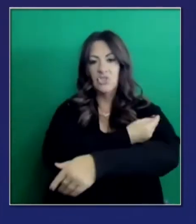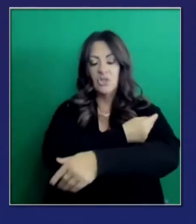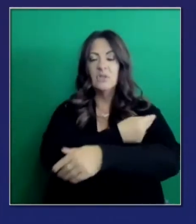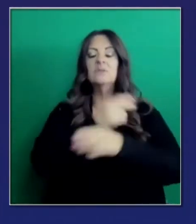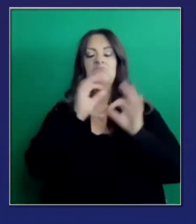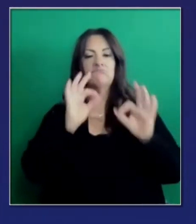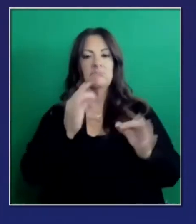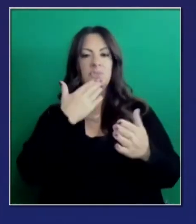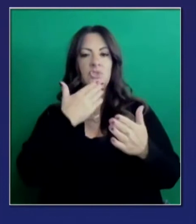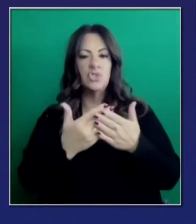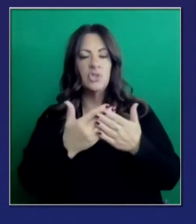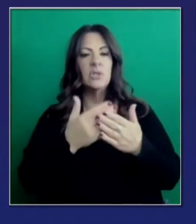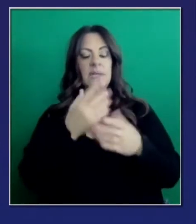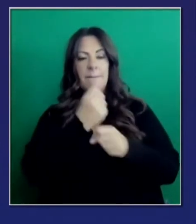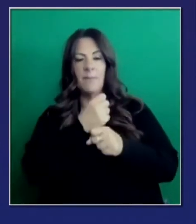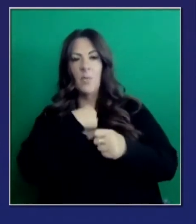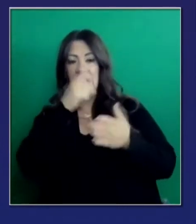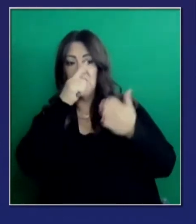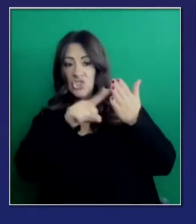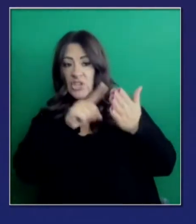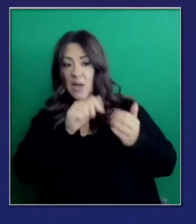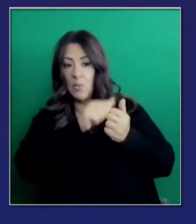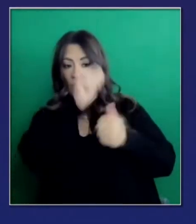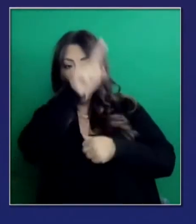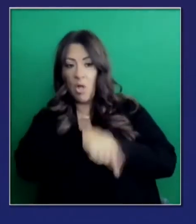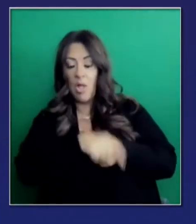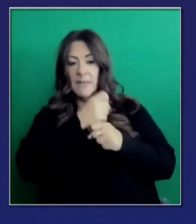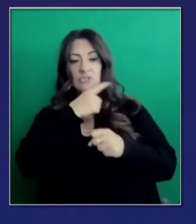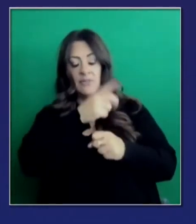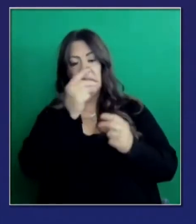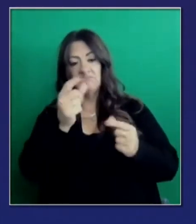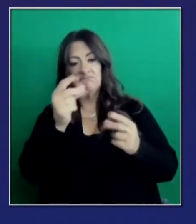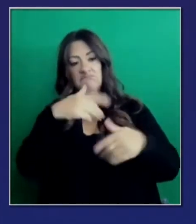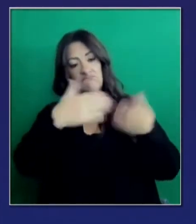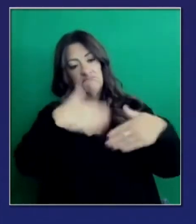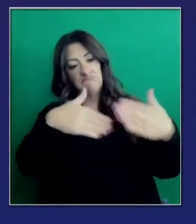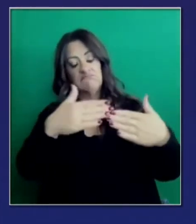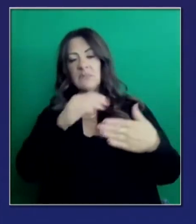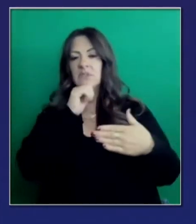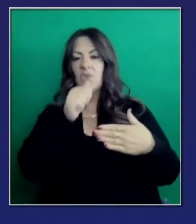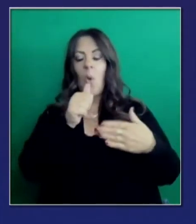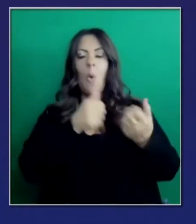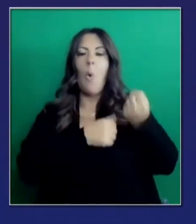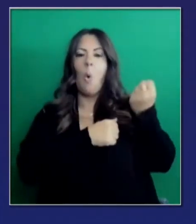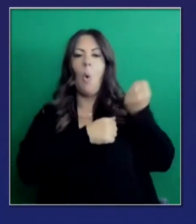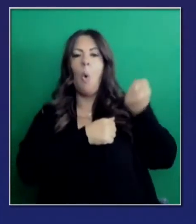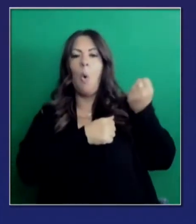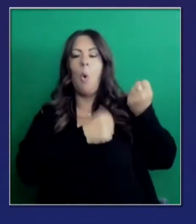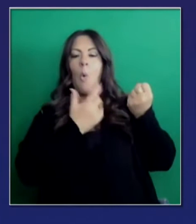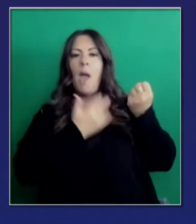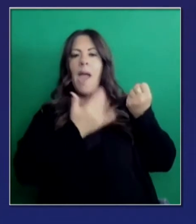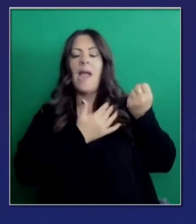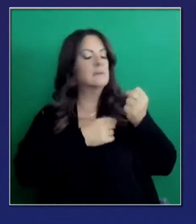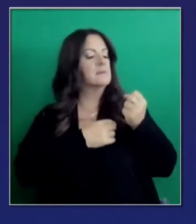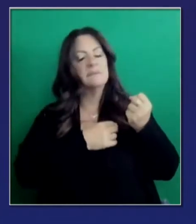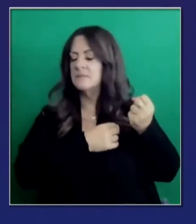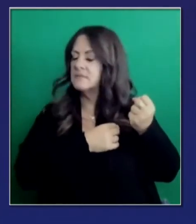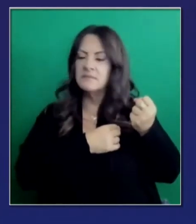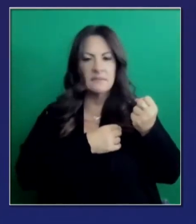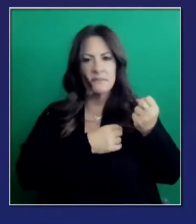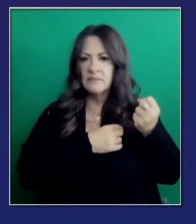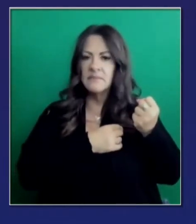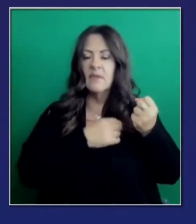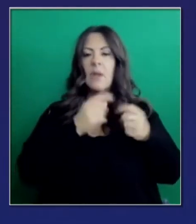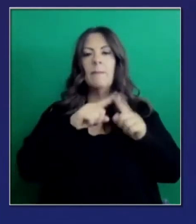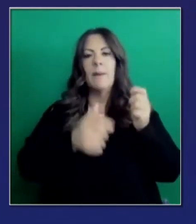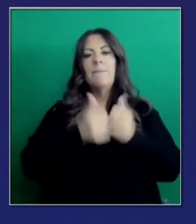level. But we need to move. And that means we are going to reallocate. People know this already. We're just highlighting